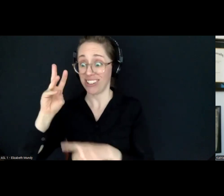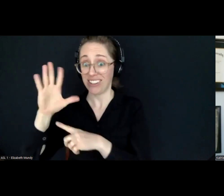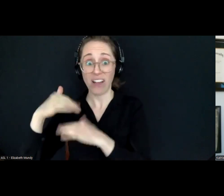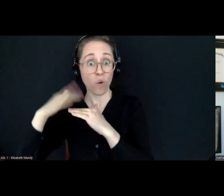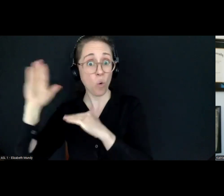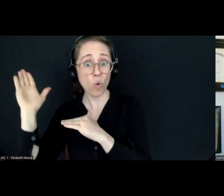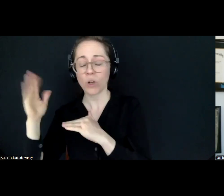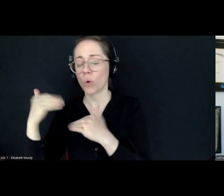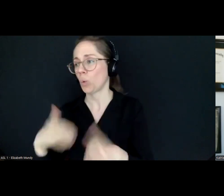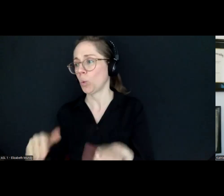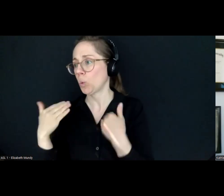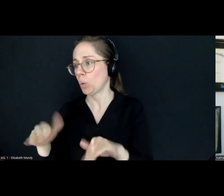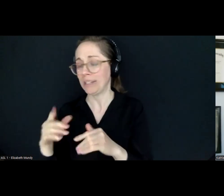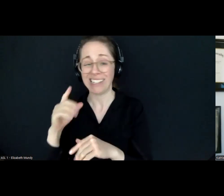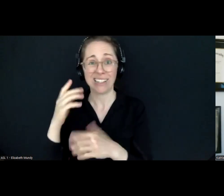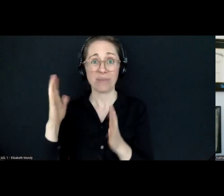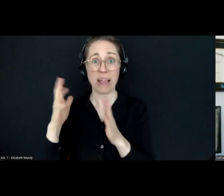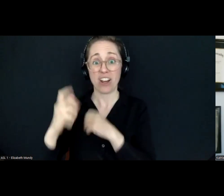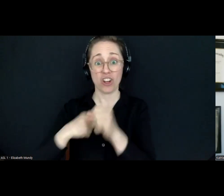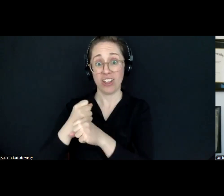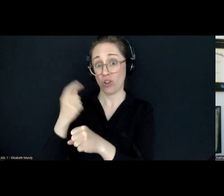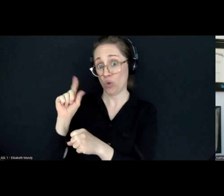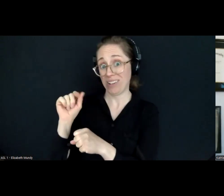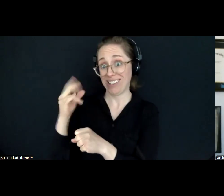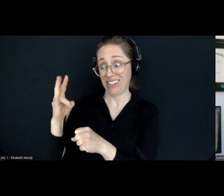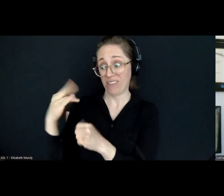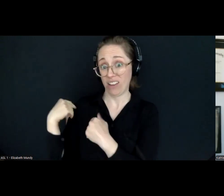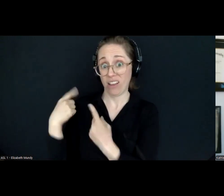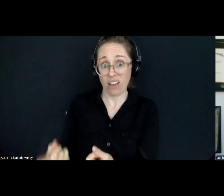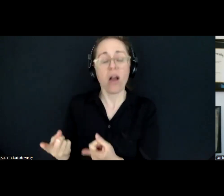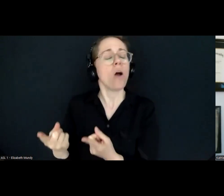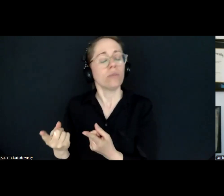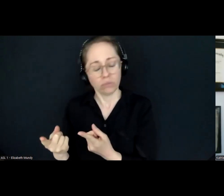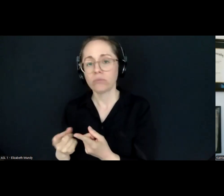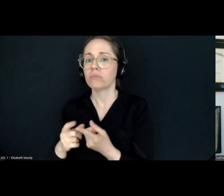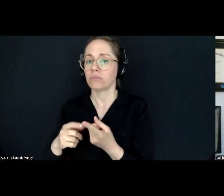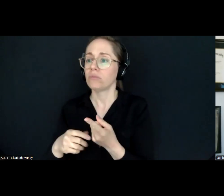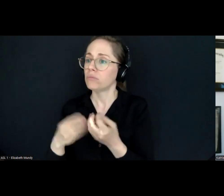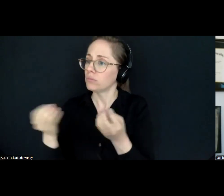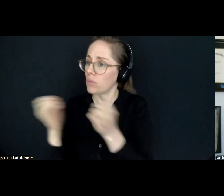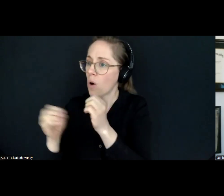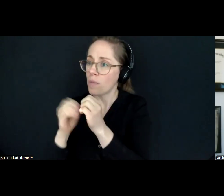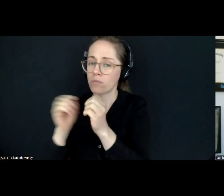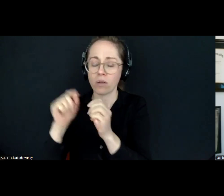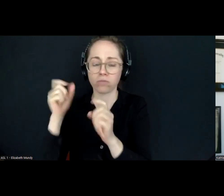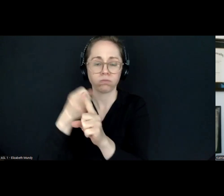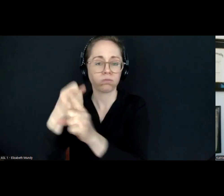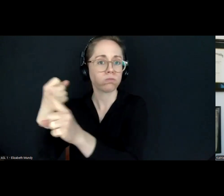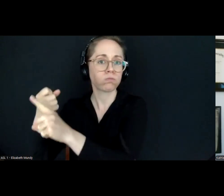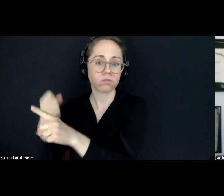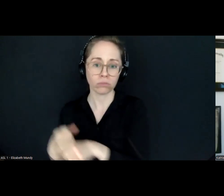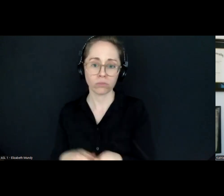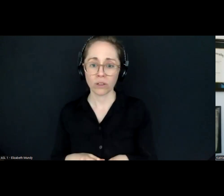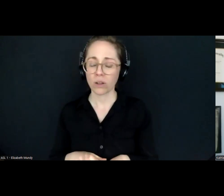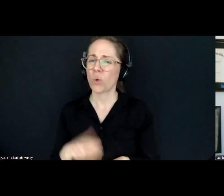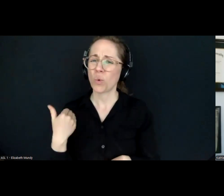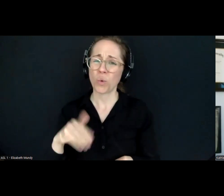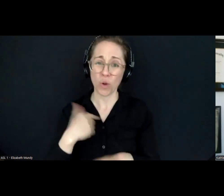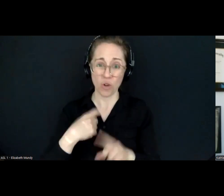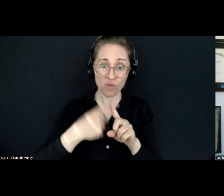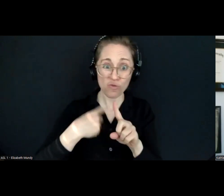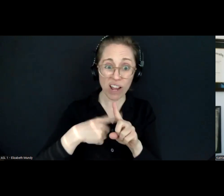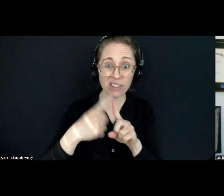since 2017. And we've outlined before, but just again, to reiterate that we really see housing rental burden is a